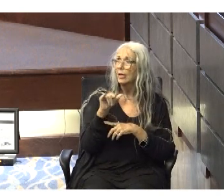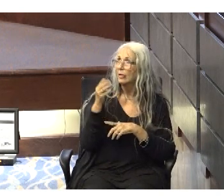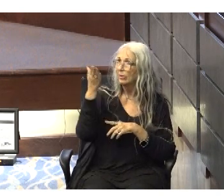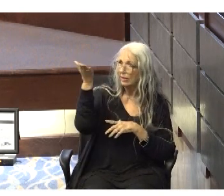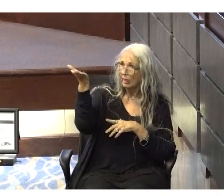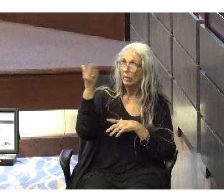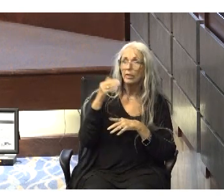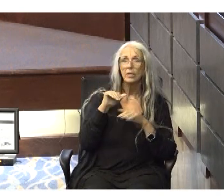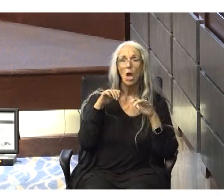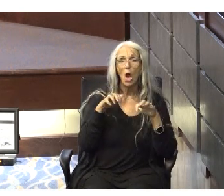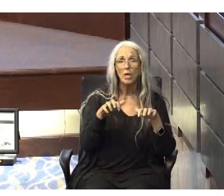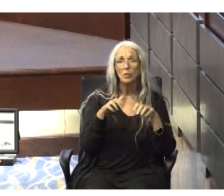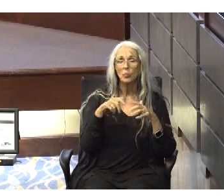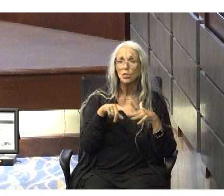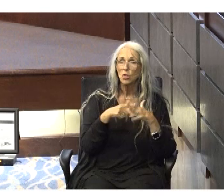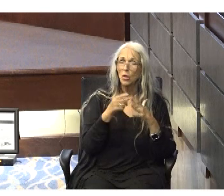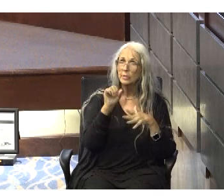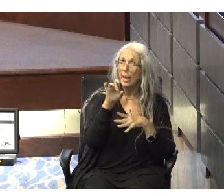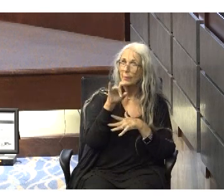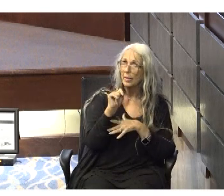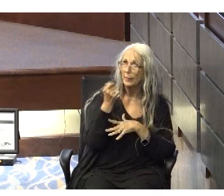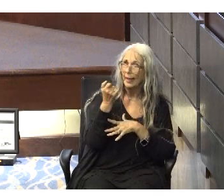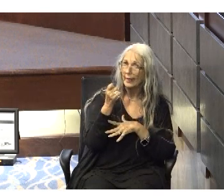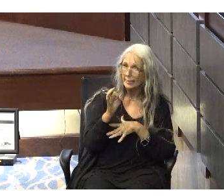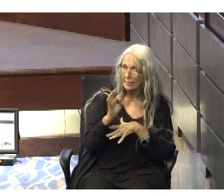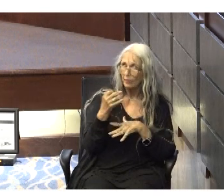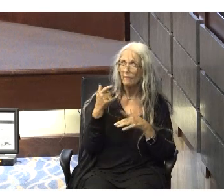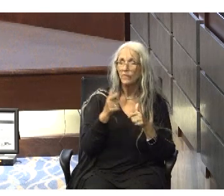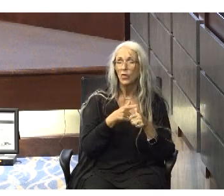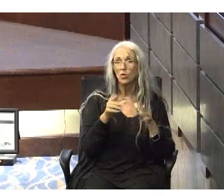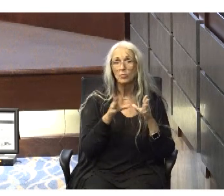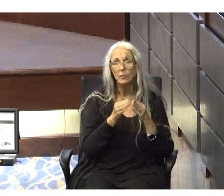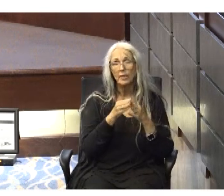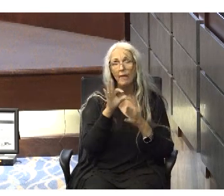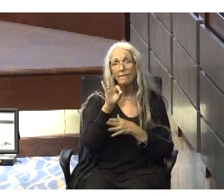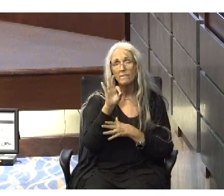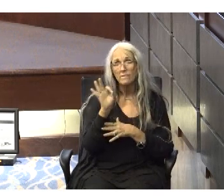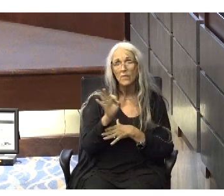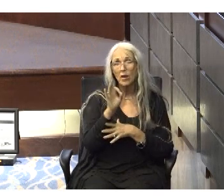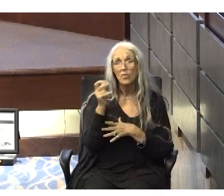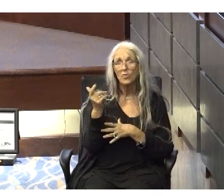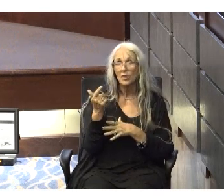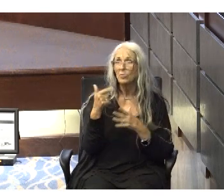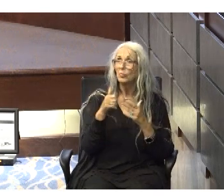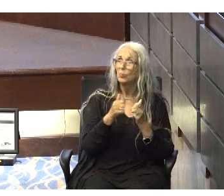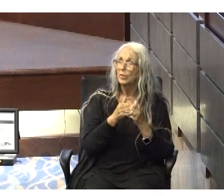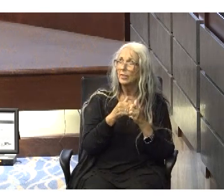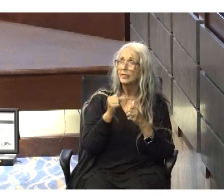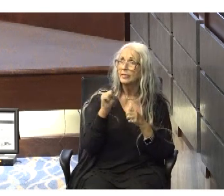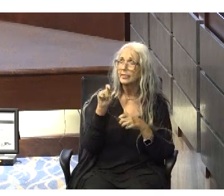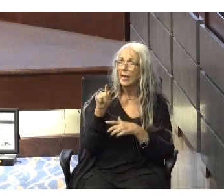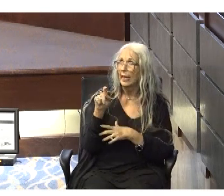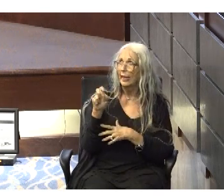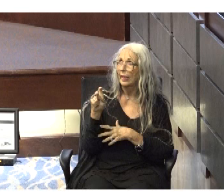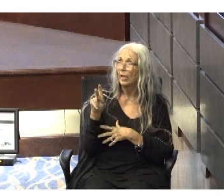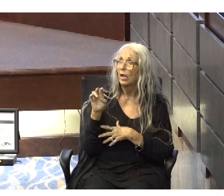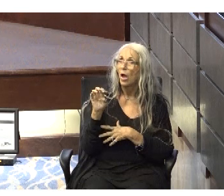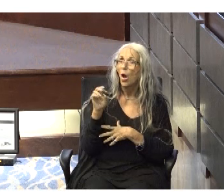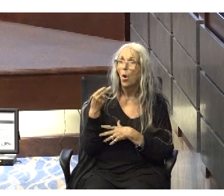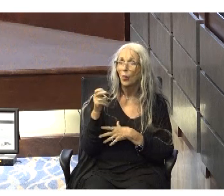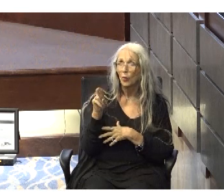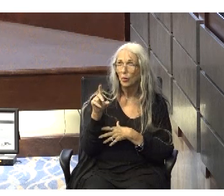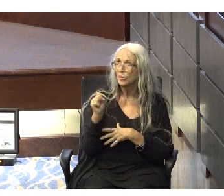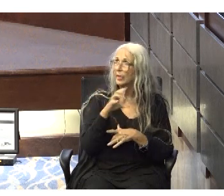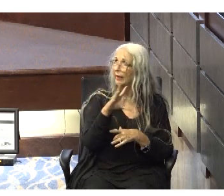off the project on September 19th. We had our first meeting on Friday the 13th with our community stakeholders to